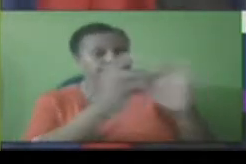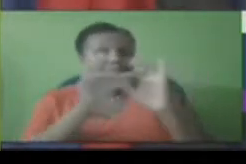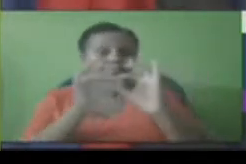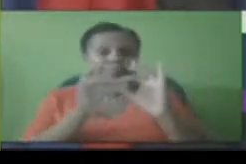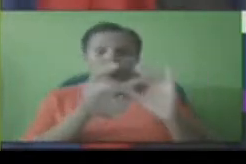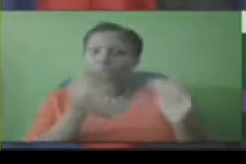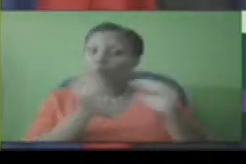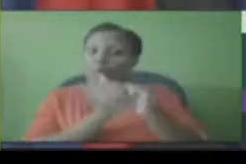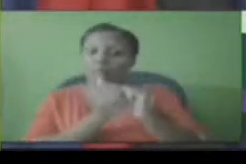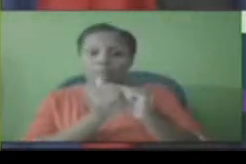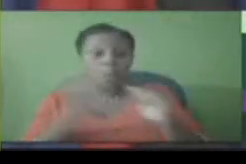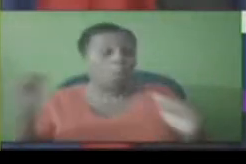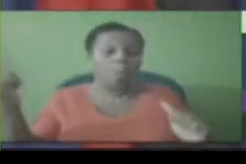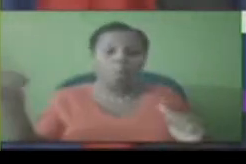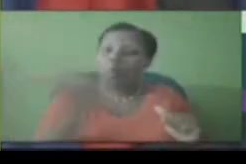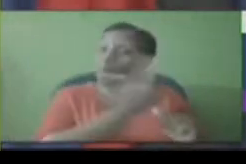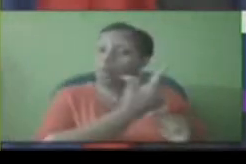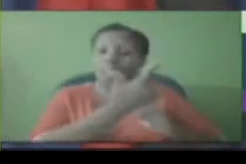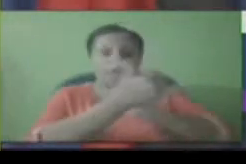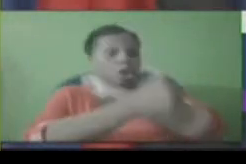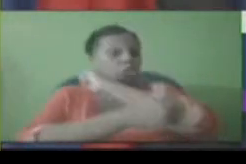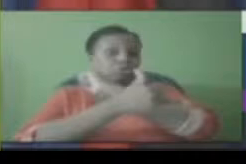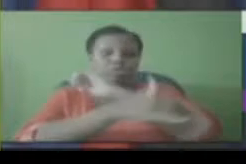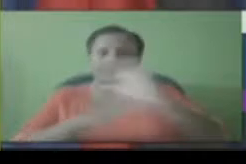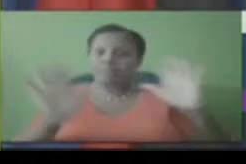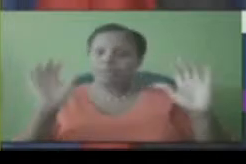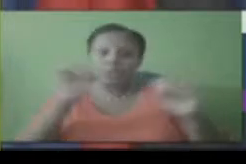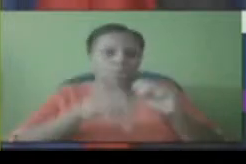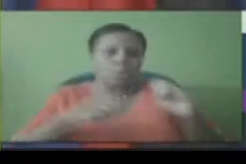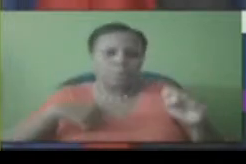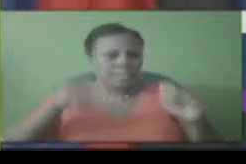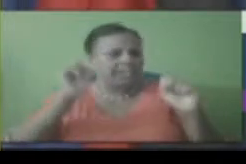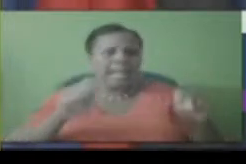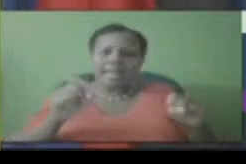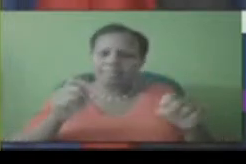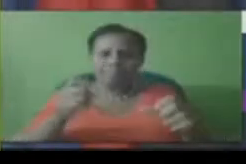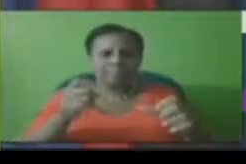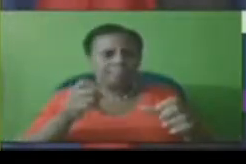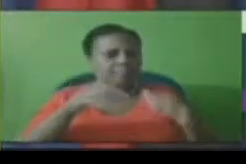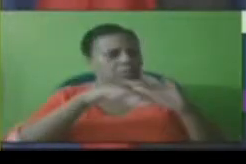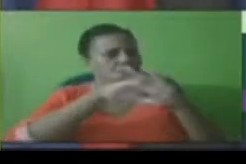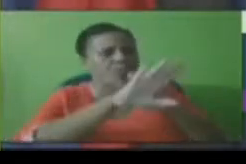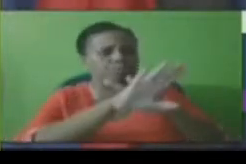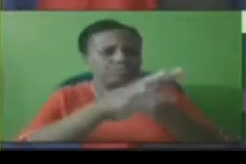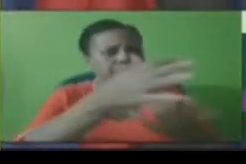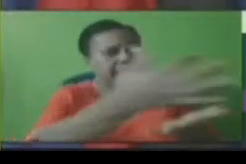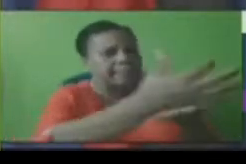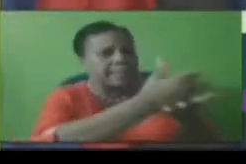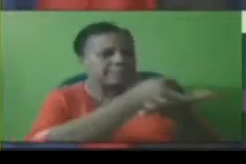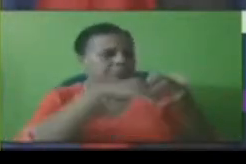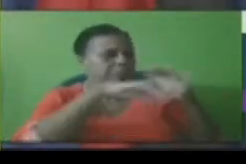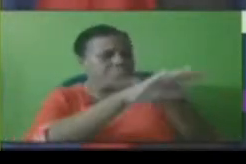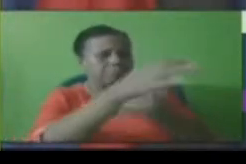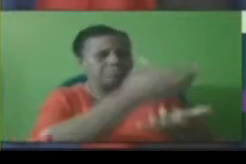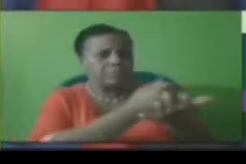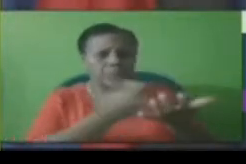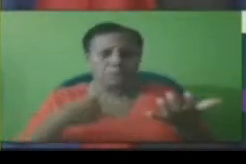free to access it. We are not getting involved in other people's